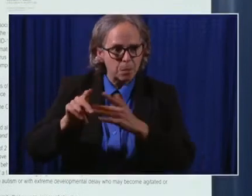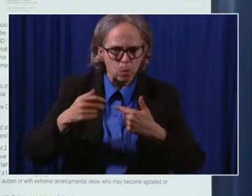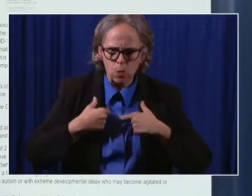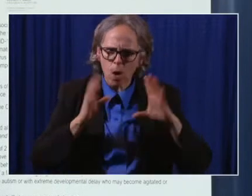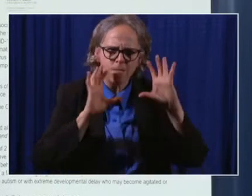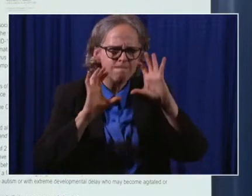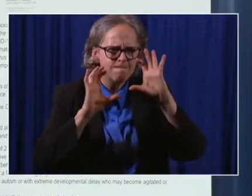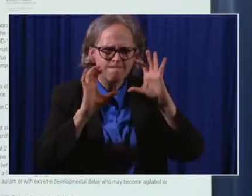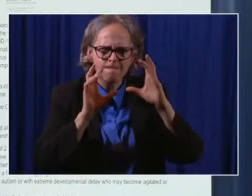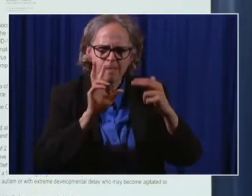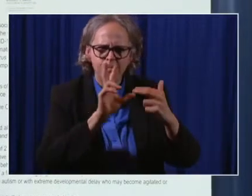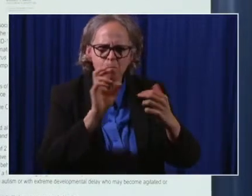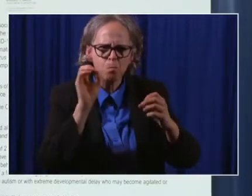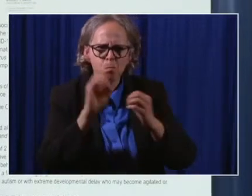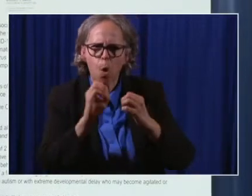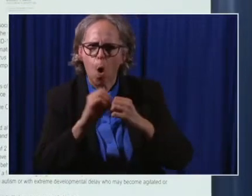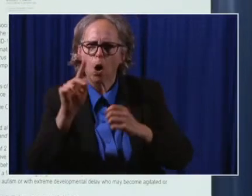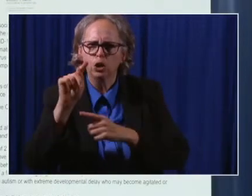of COVID.